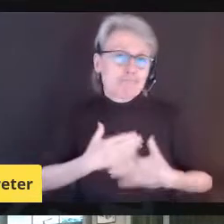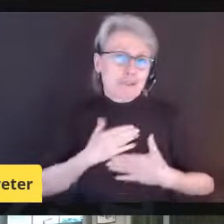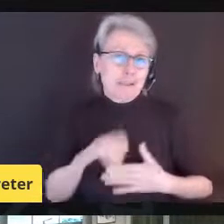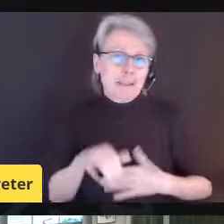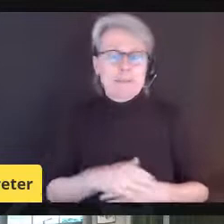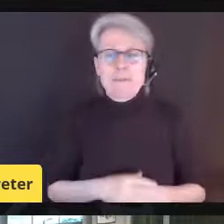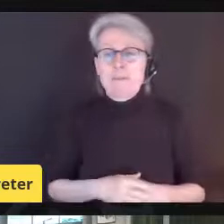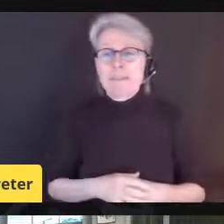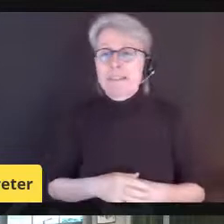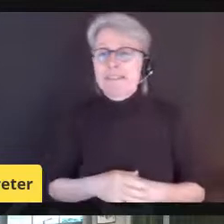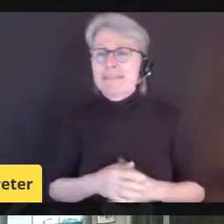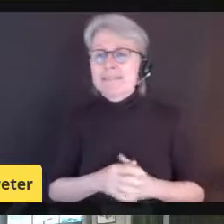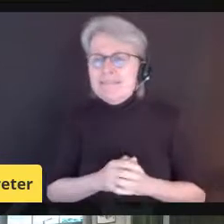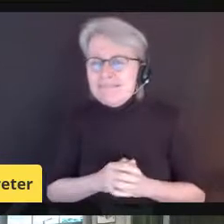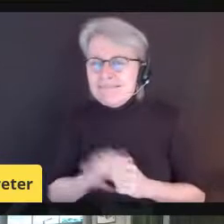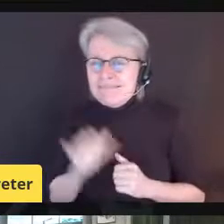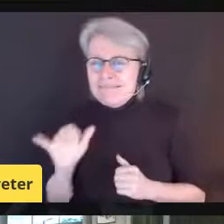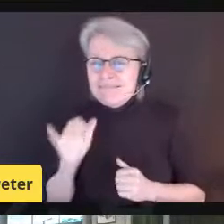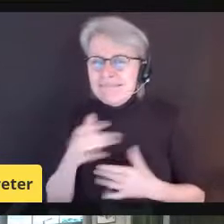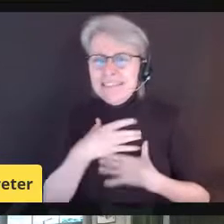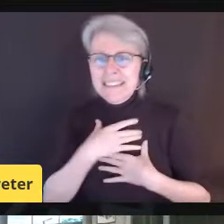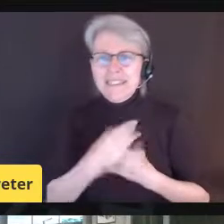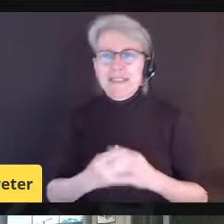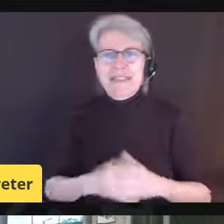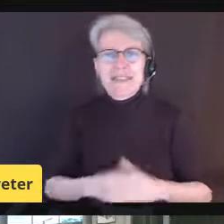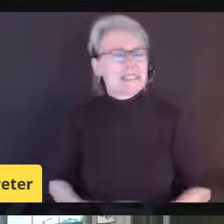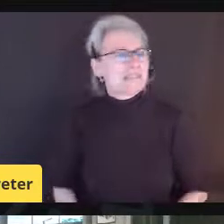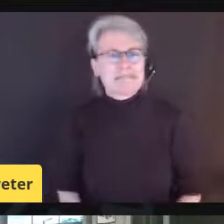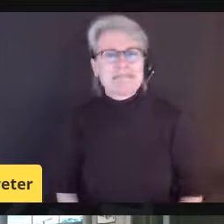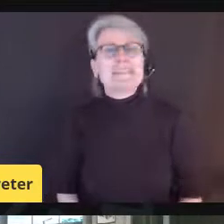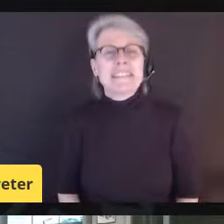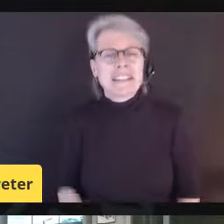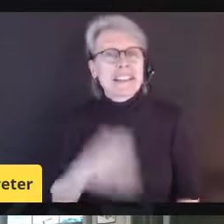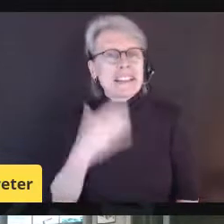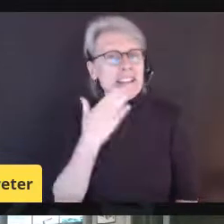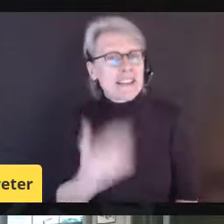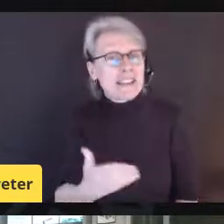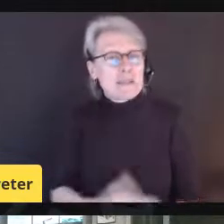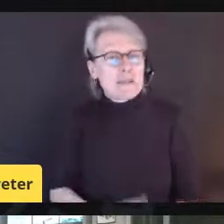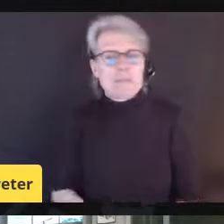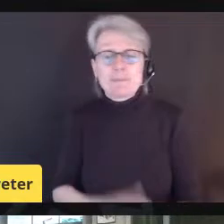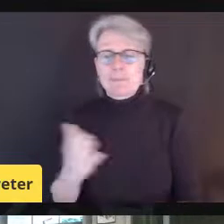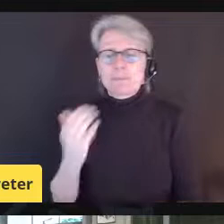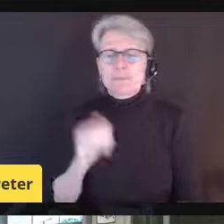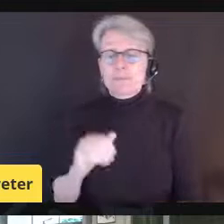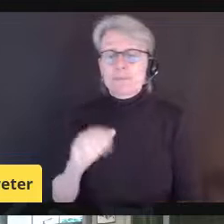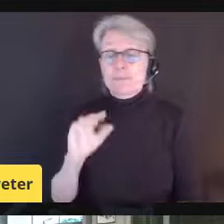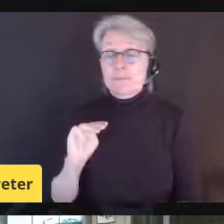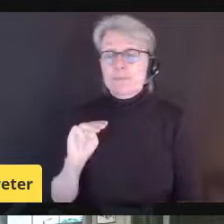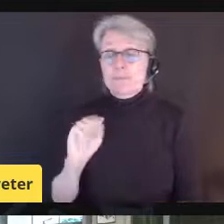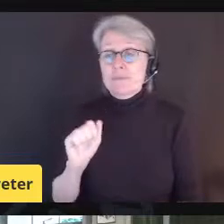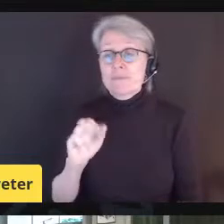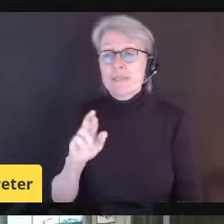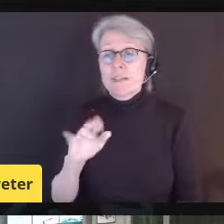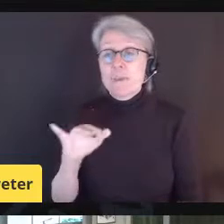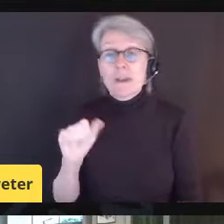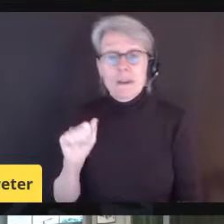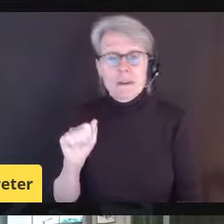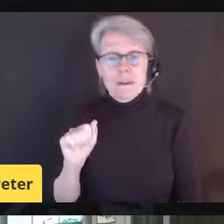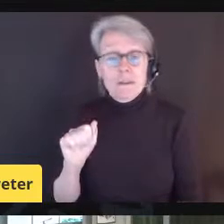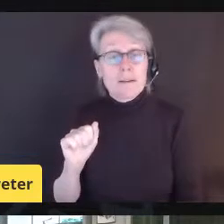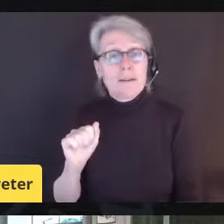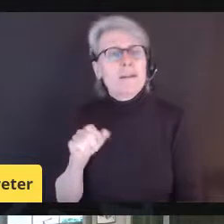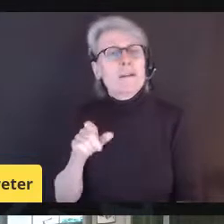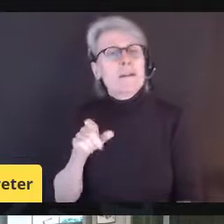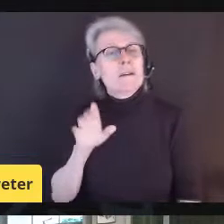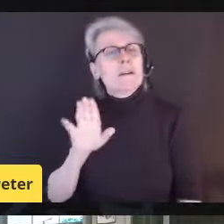Very cool. Very interesting. Thank you. All right. I have a question for Maria next. How did you get